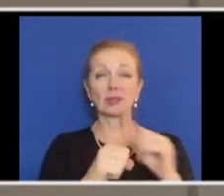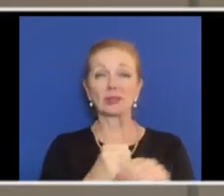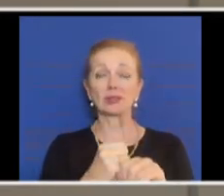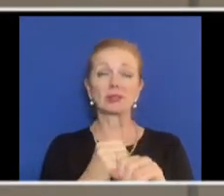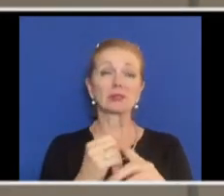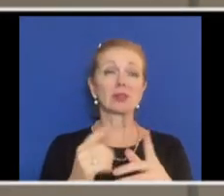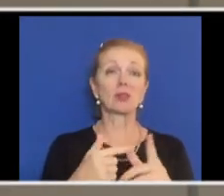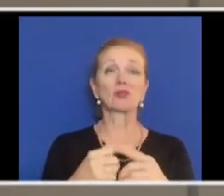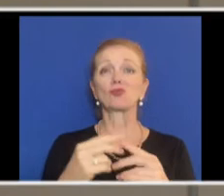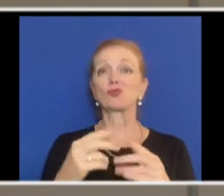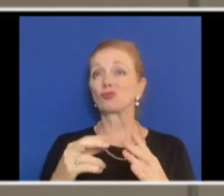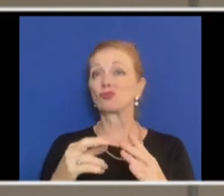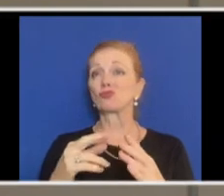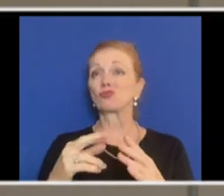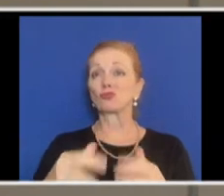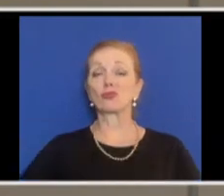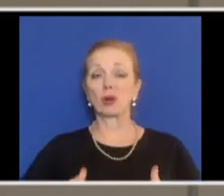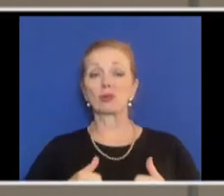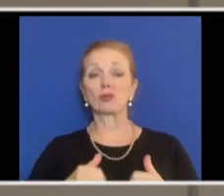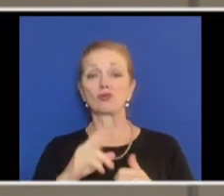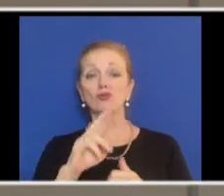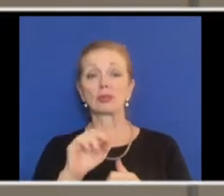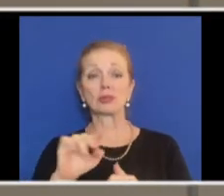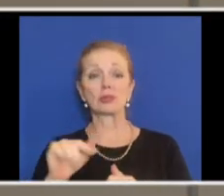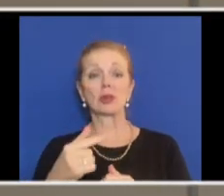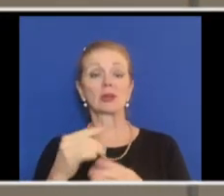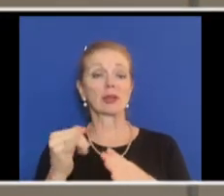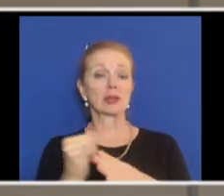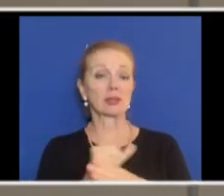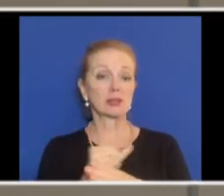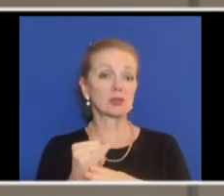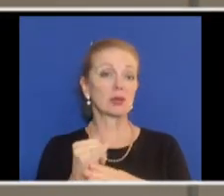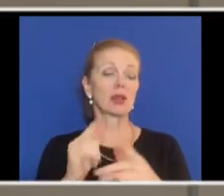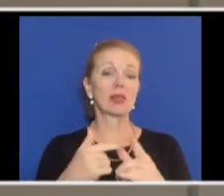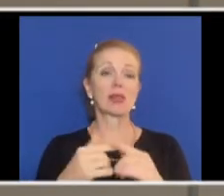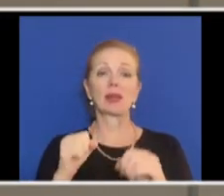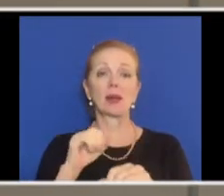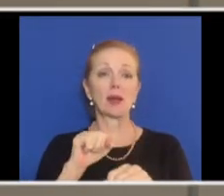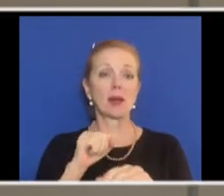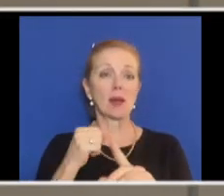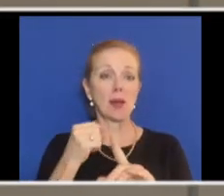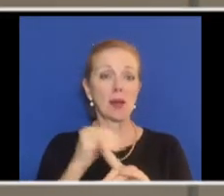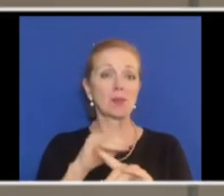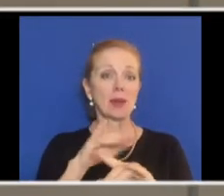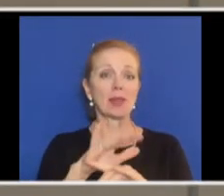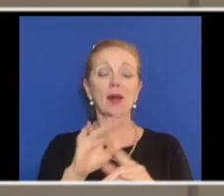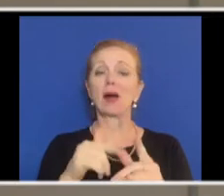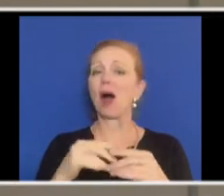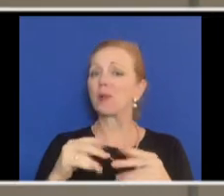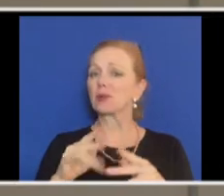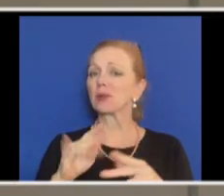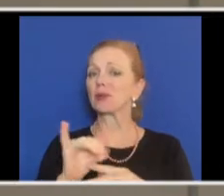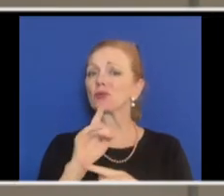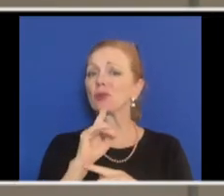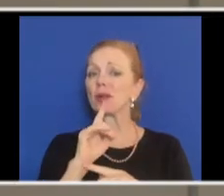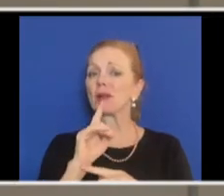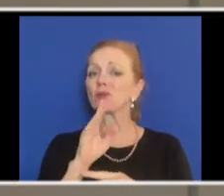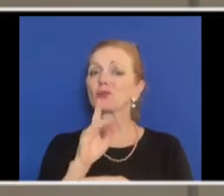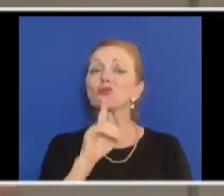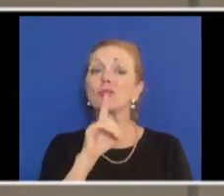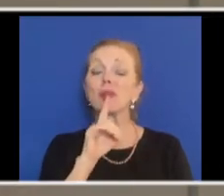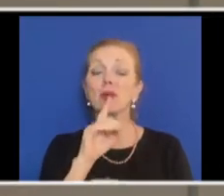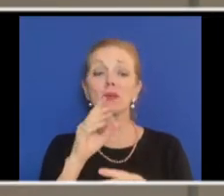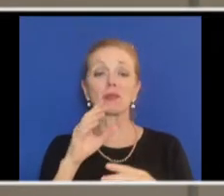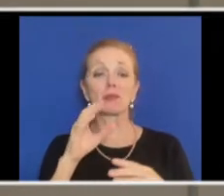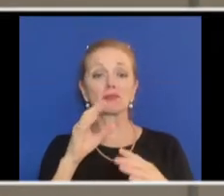was rezoned into industrial and the impact that that's having so I think we have an opportunity to really have some real conversations